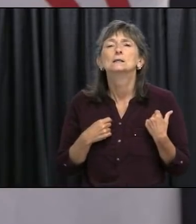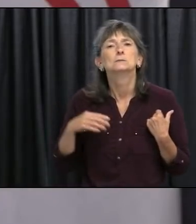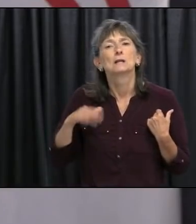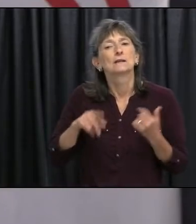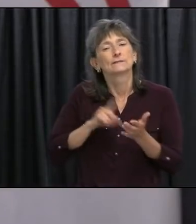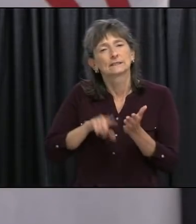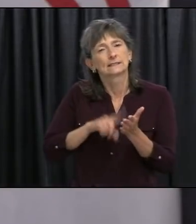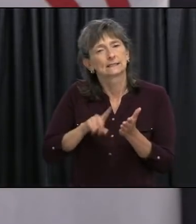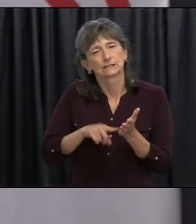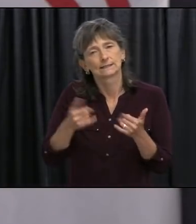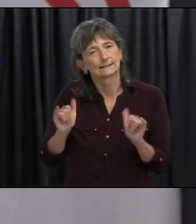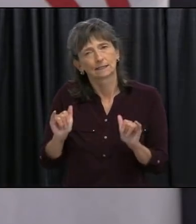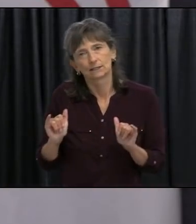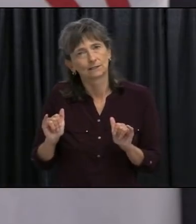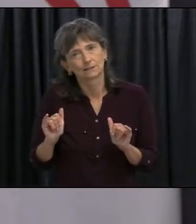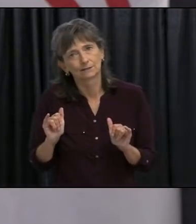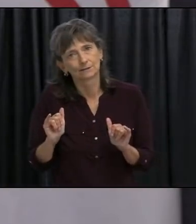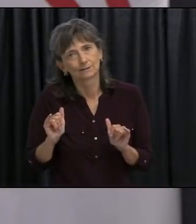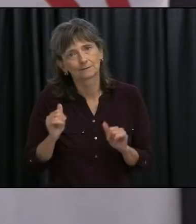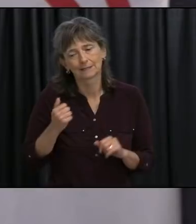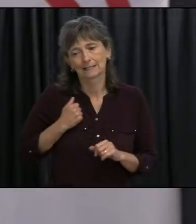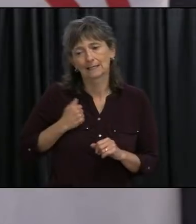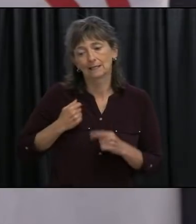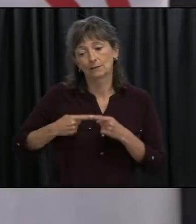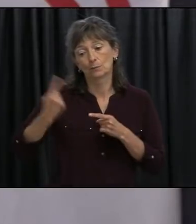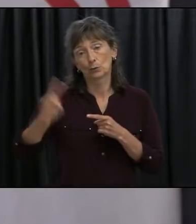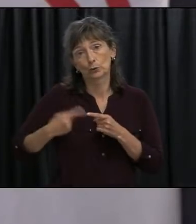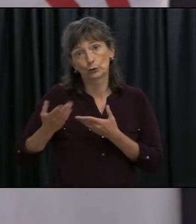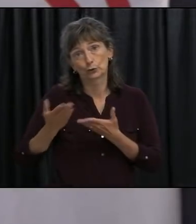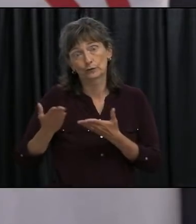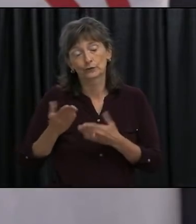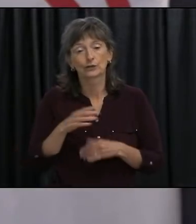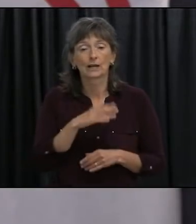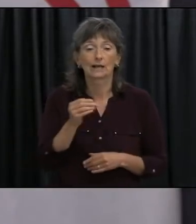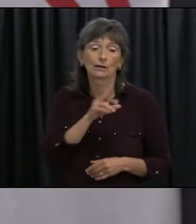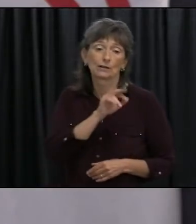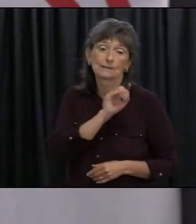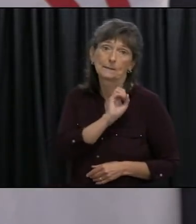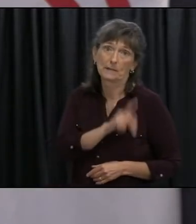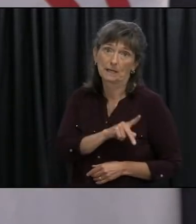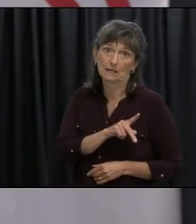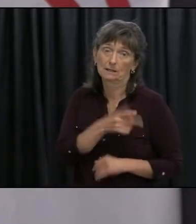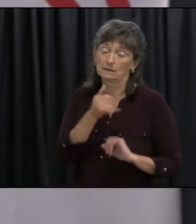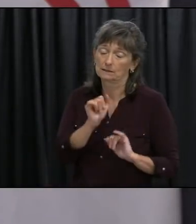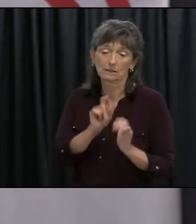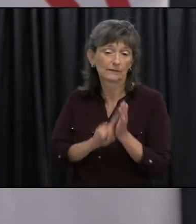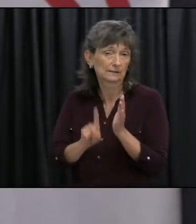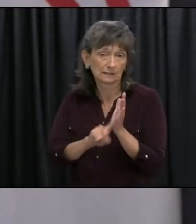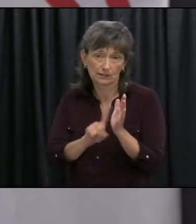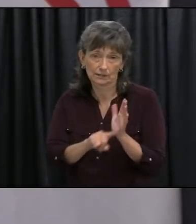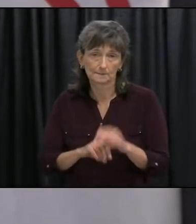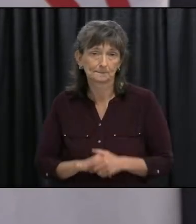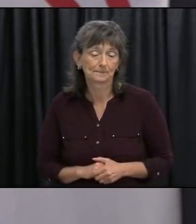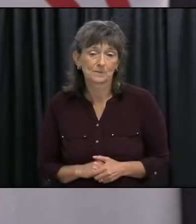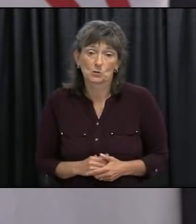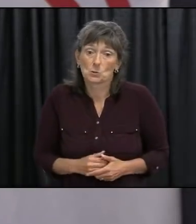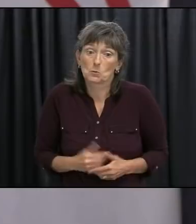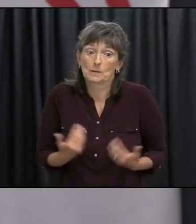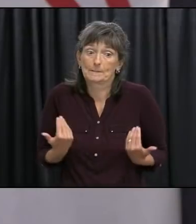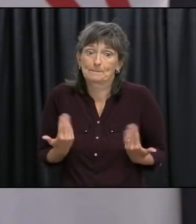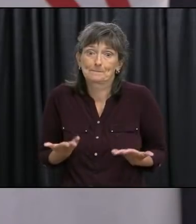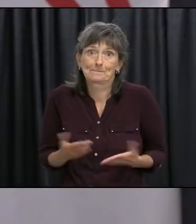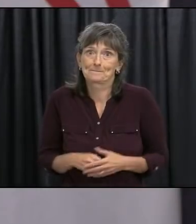an investigation being done by the Canadian Border Services Agency, and the RCMP are involved as